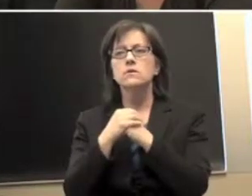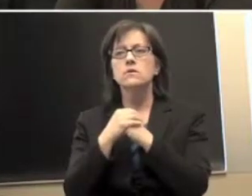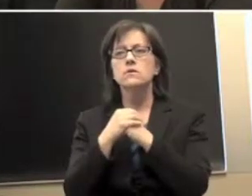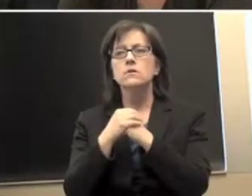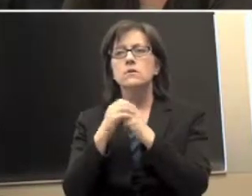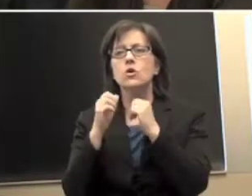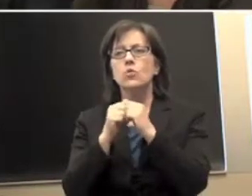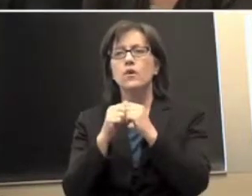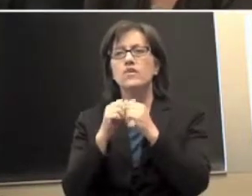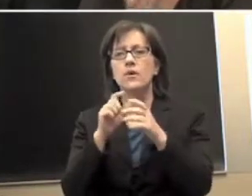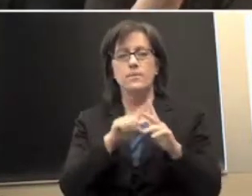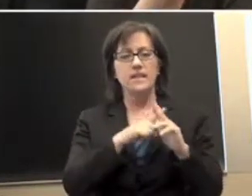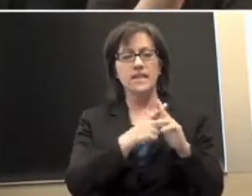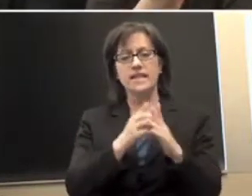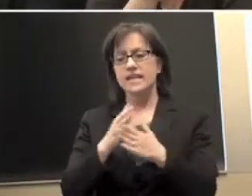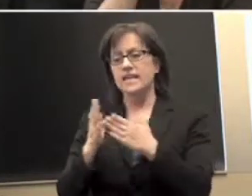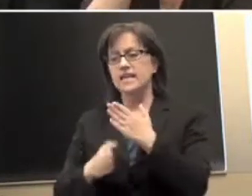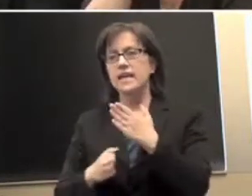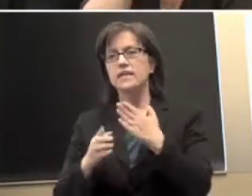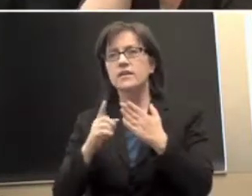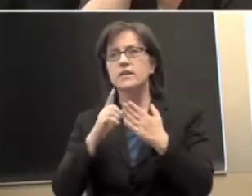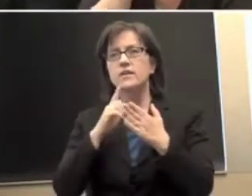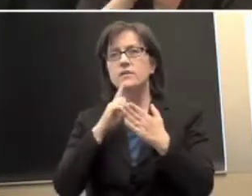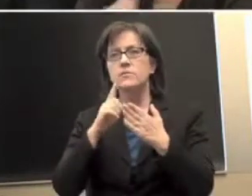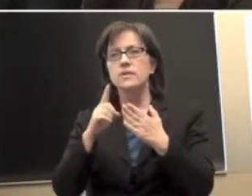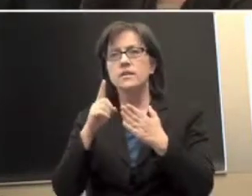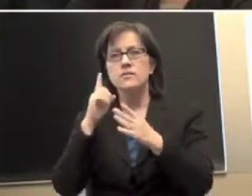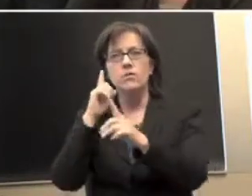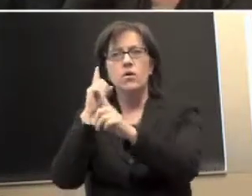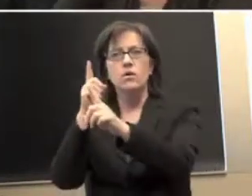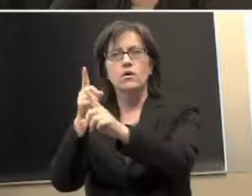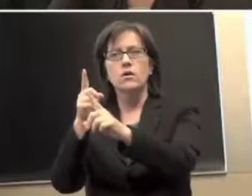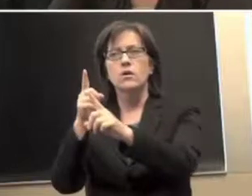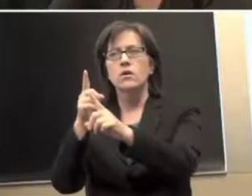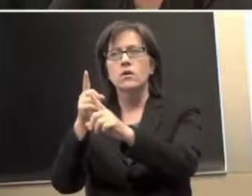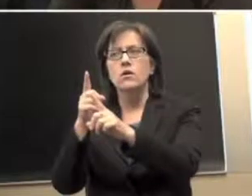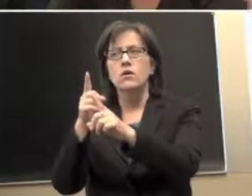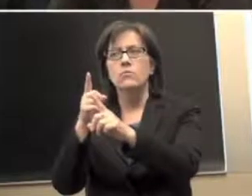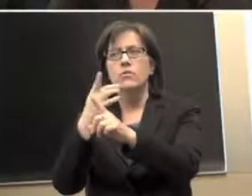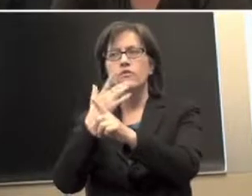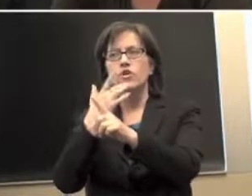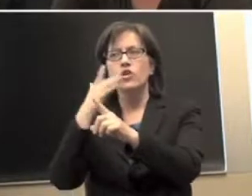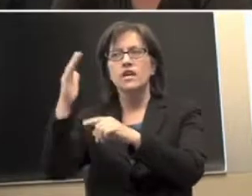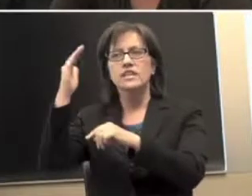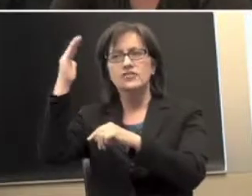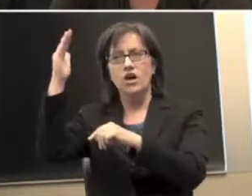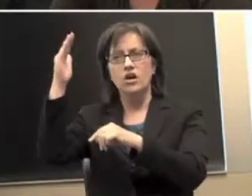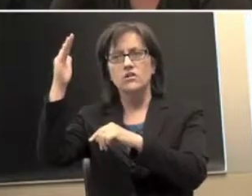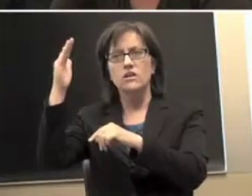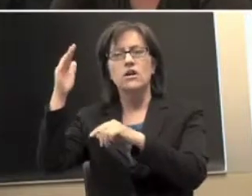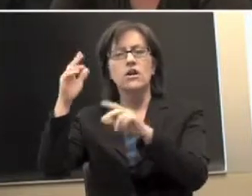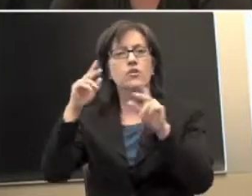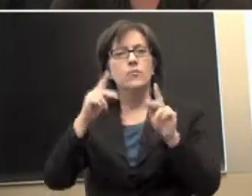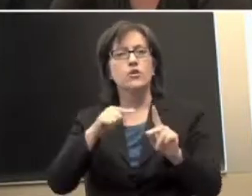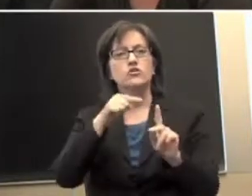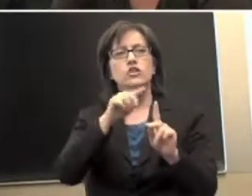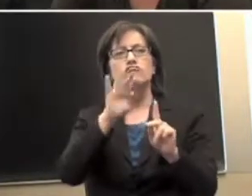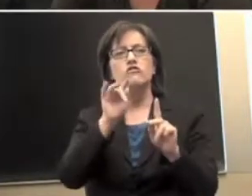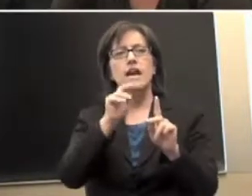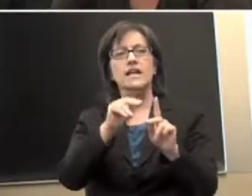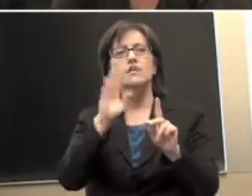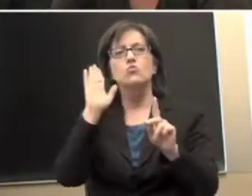with the beginning and ending being with a preferred adult. So that person would be a person that Ryan would have